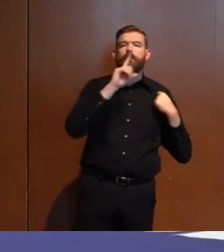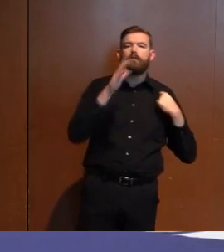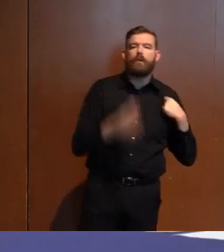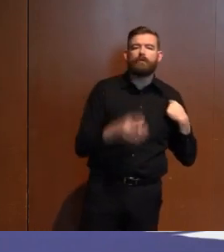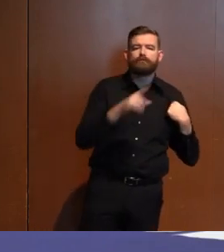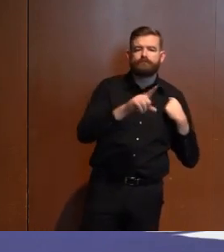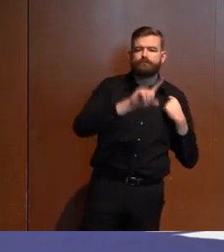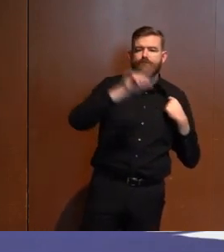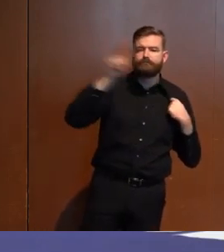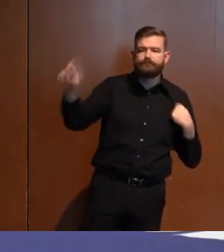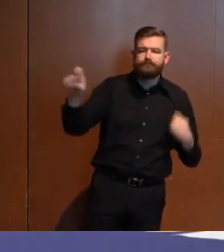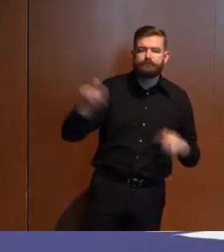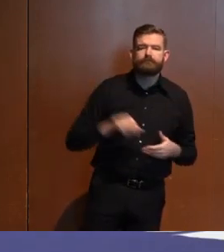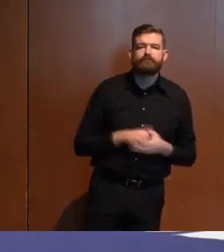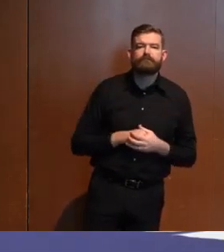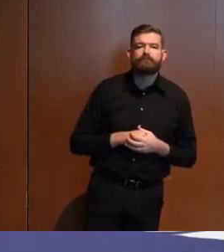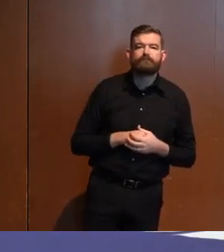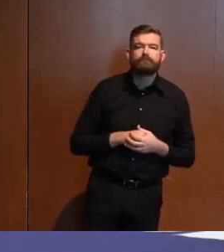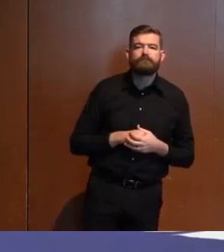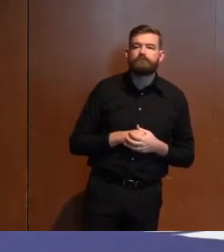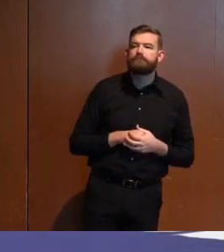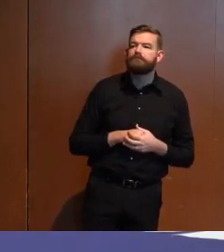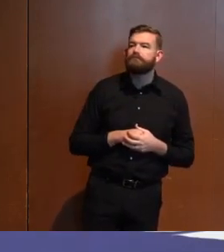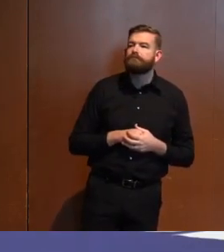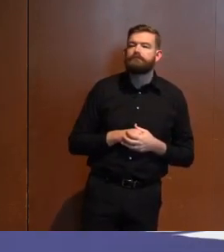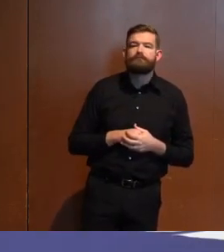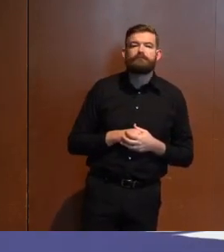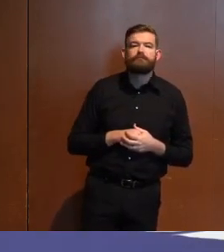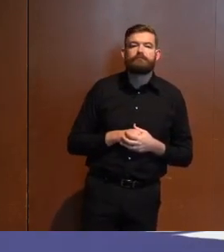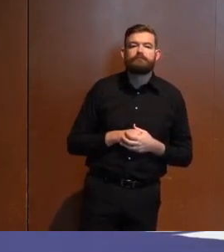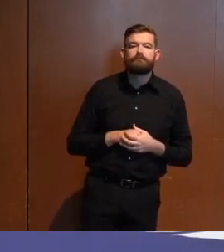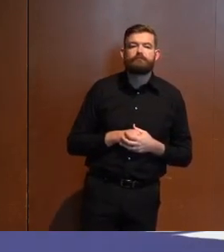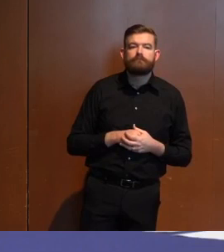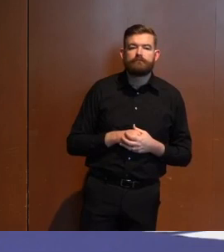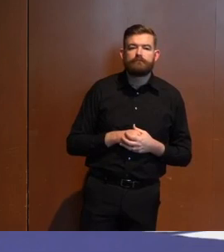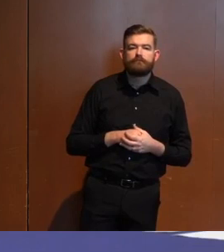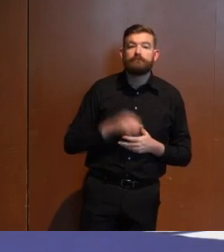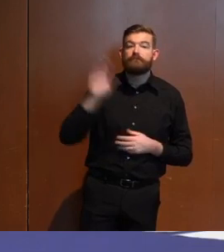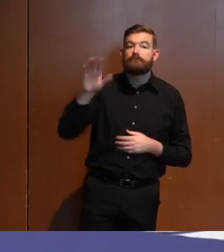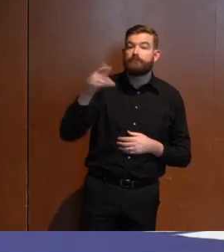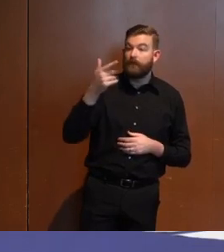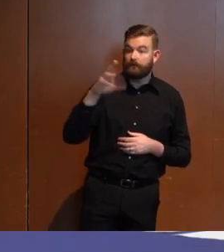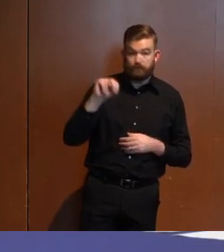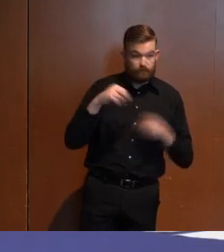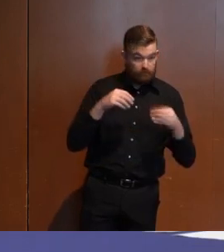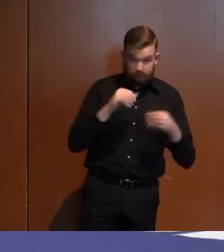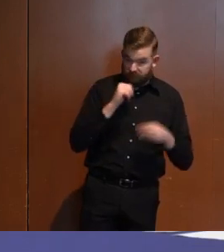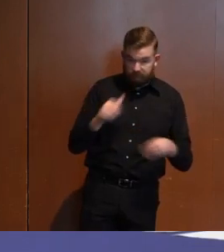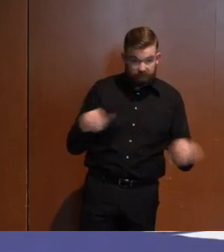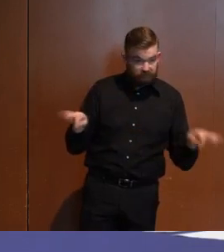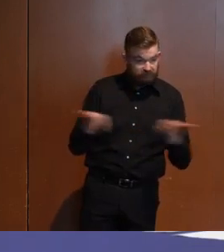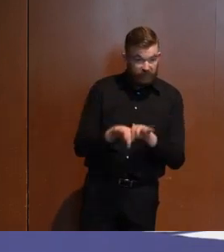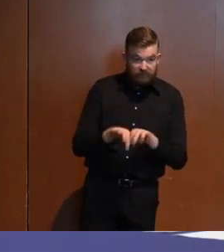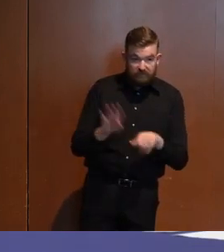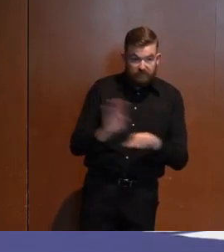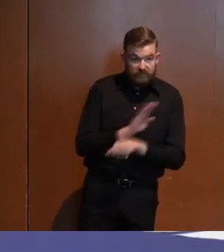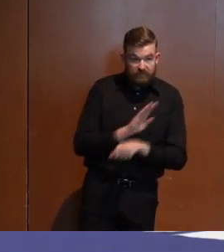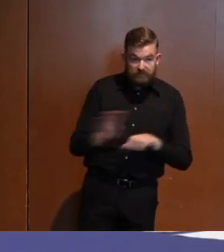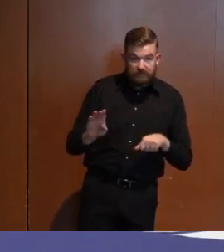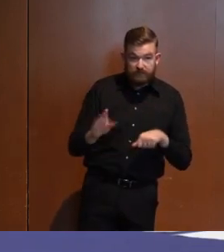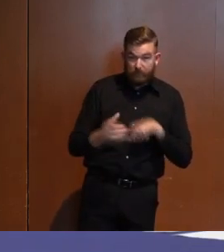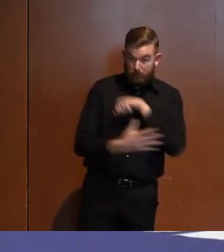stores saying they are not essential, the poorest minorities living in the most dangerous cities with the highest crime rates now have absolutely no way